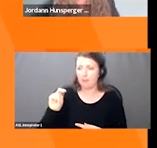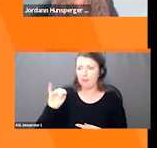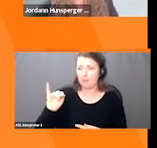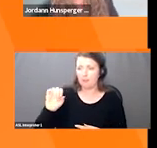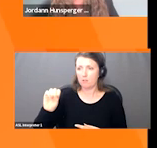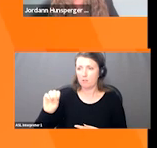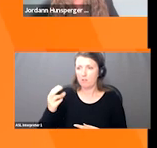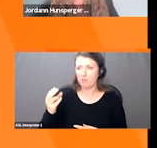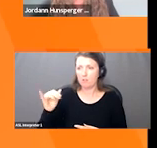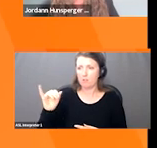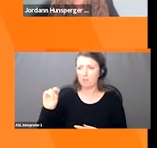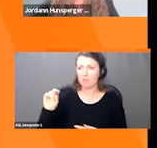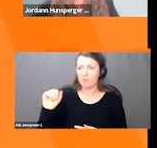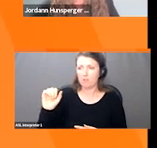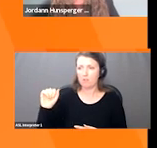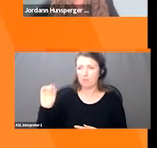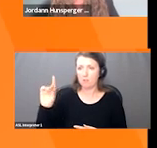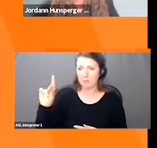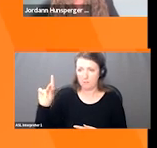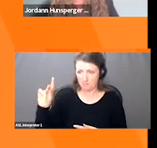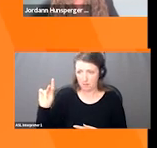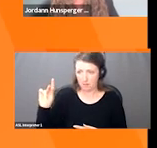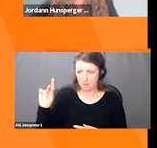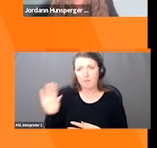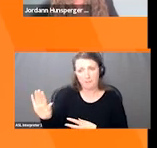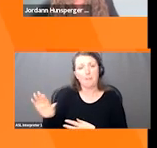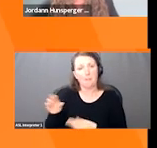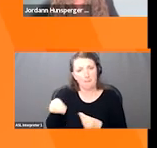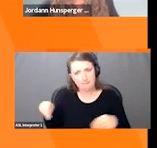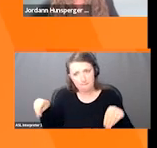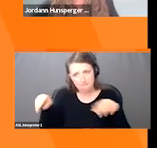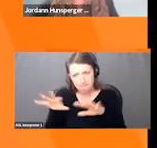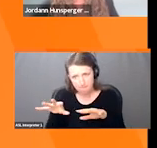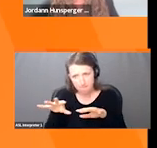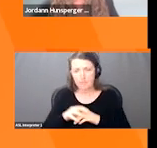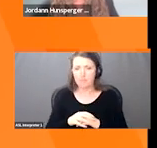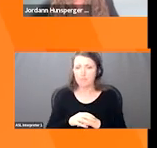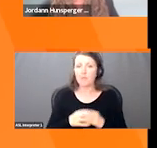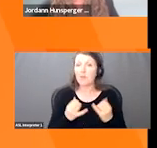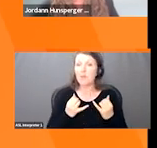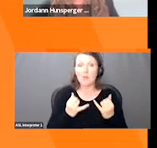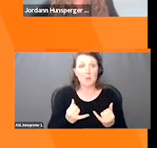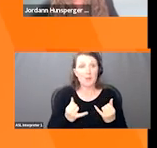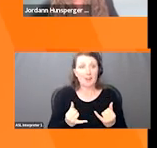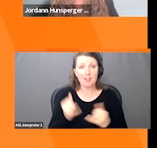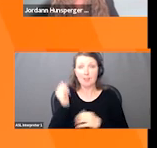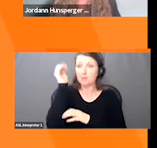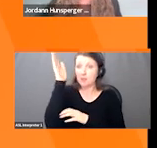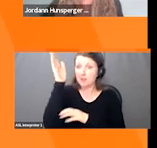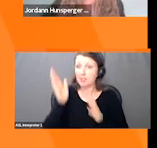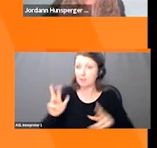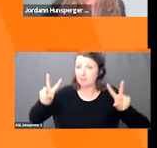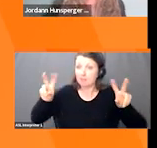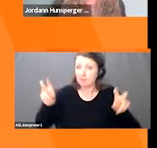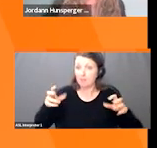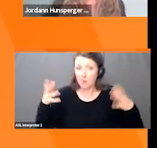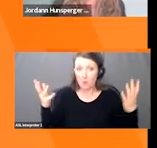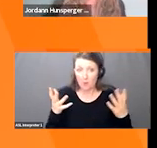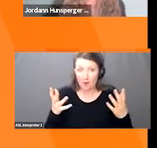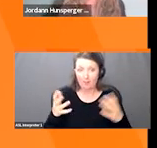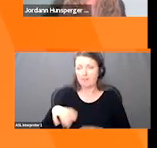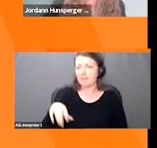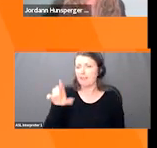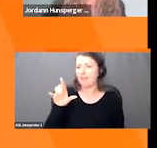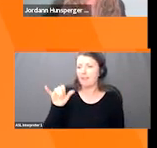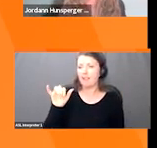Today's webinar is called Leveraging LinkedIn, Maximizing Your Efforts on LinkedIn with Matthew Herschel, co-founder of 2H Media.